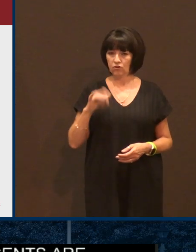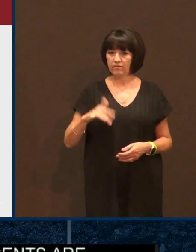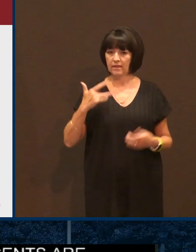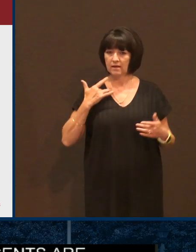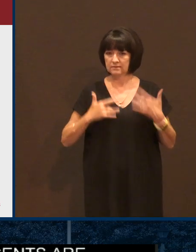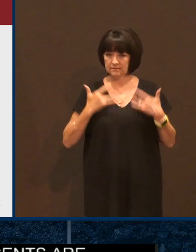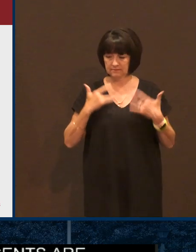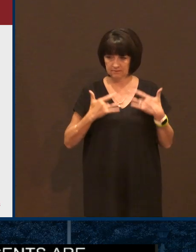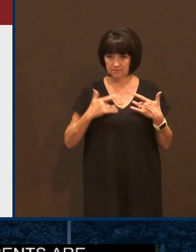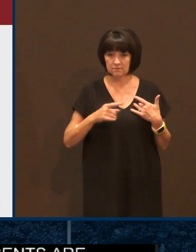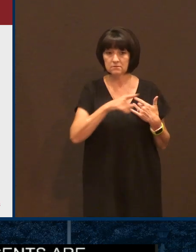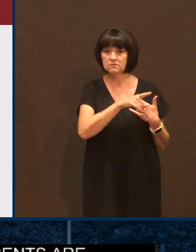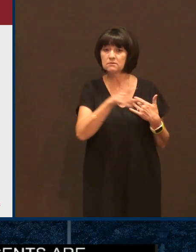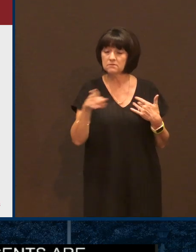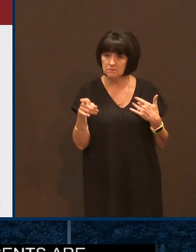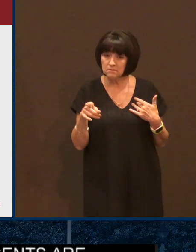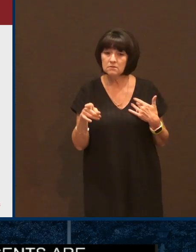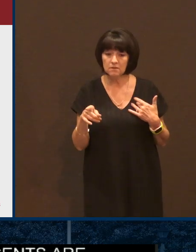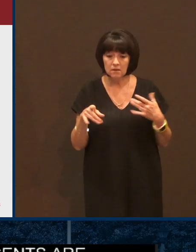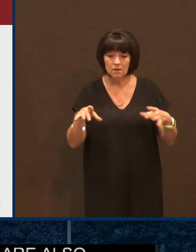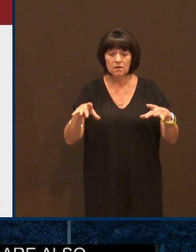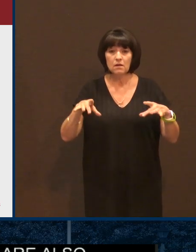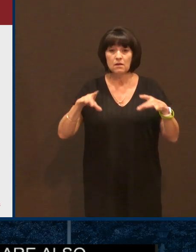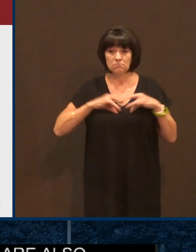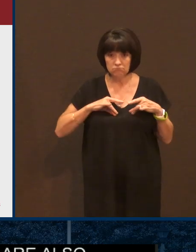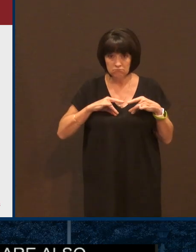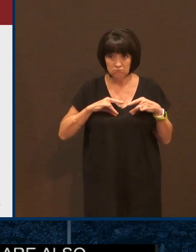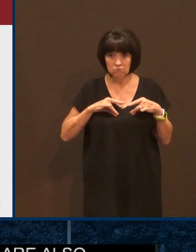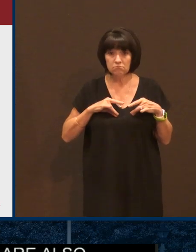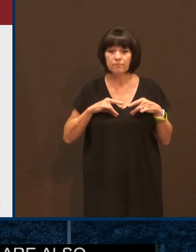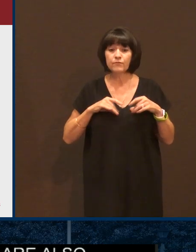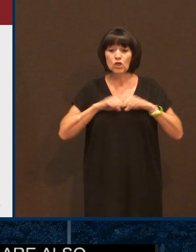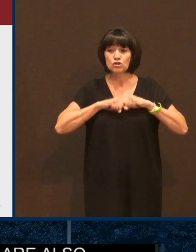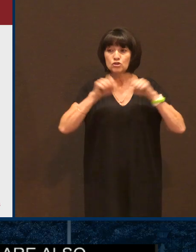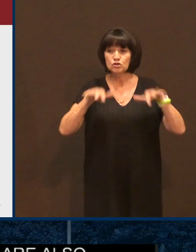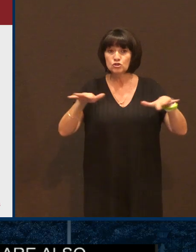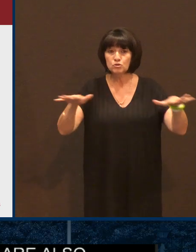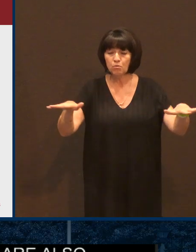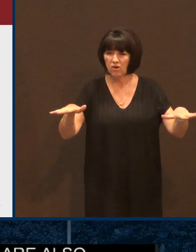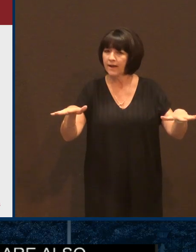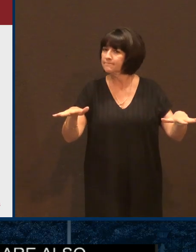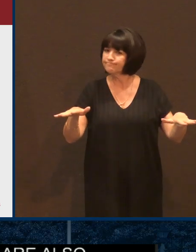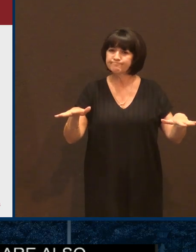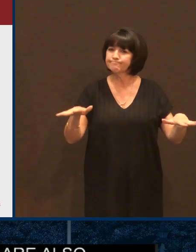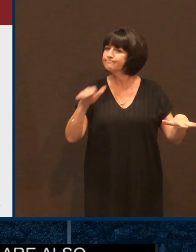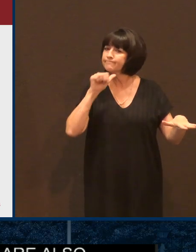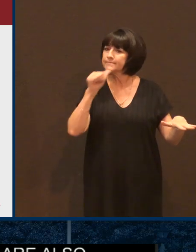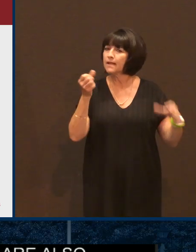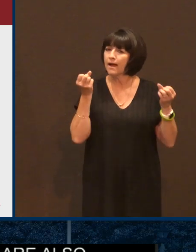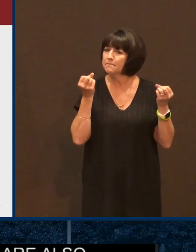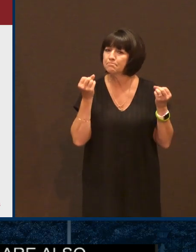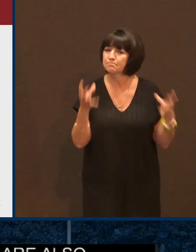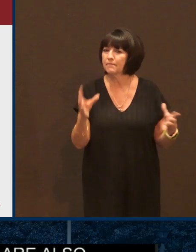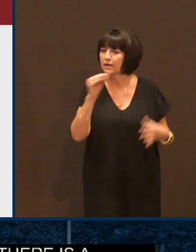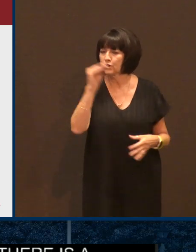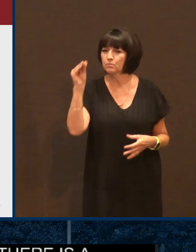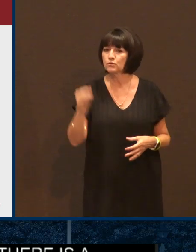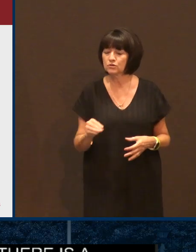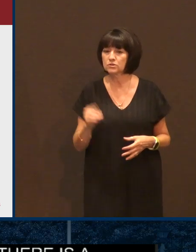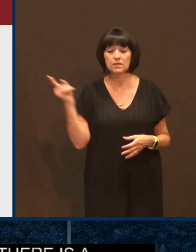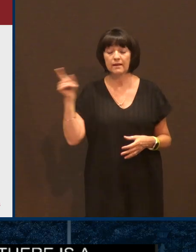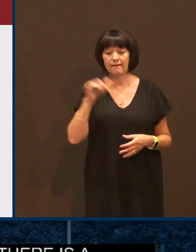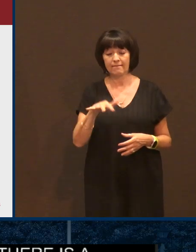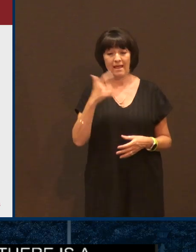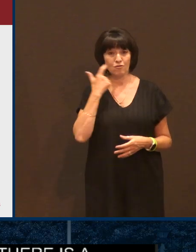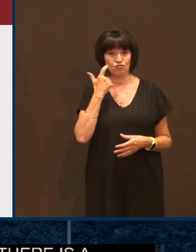and to spread the virus. And that is, there's a new study that looks at kids who are ages 10 and